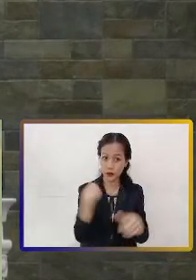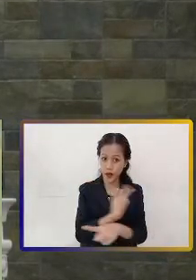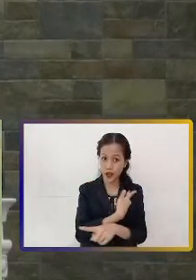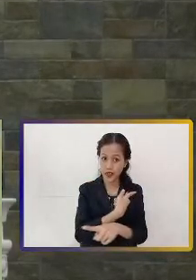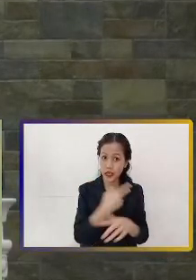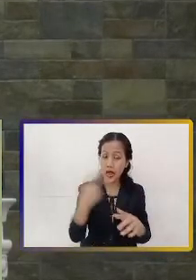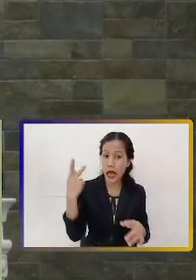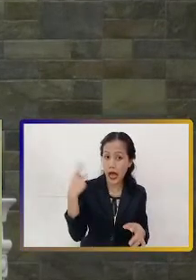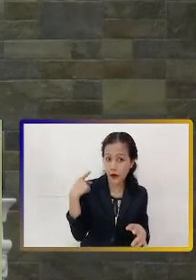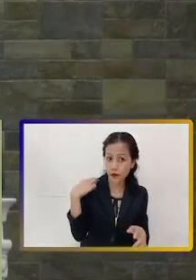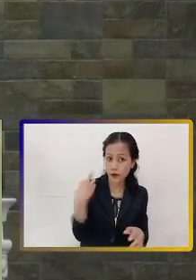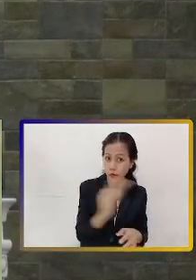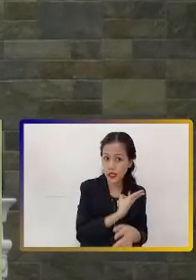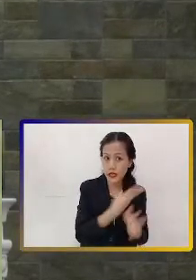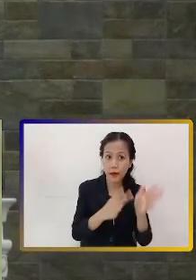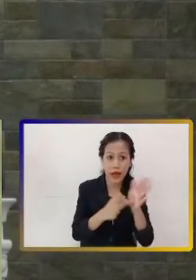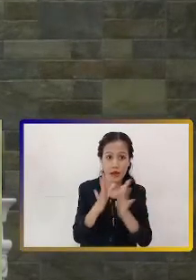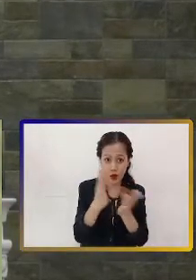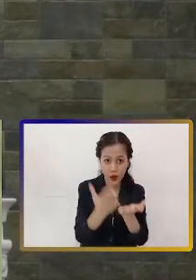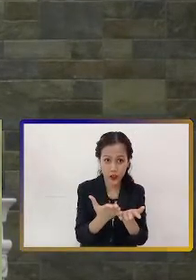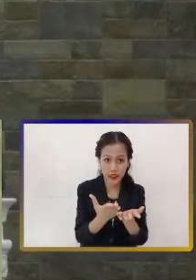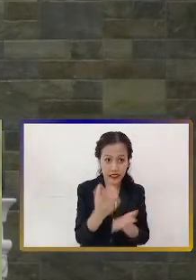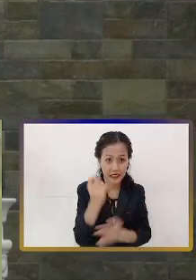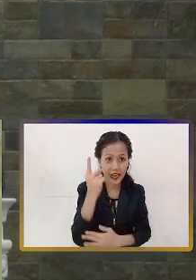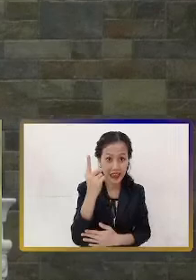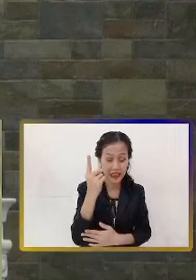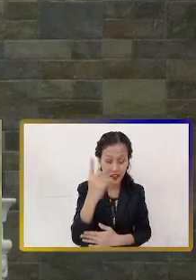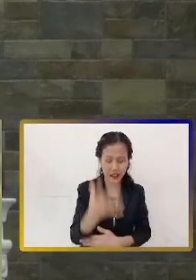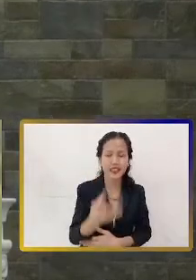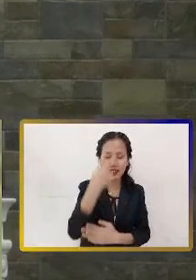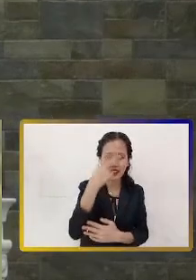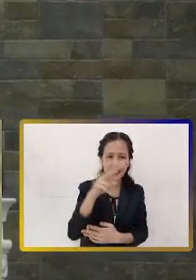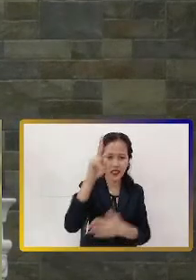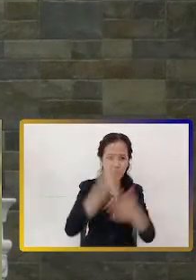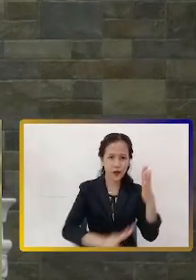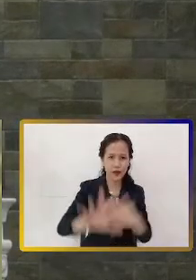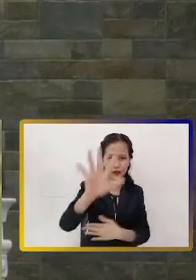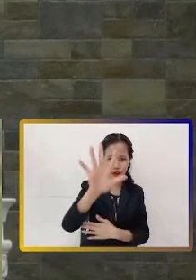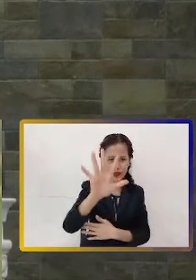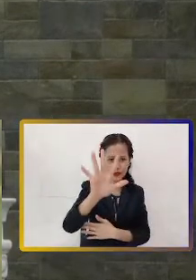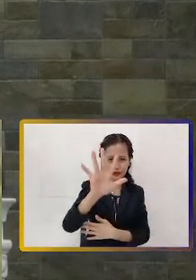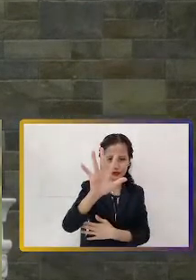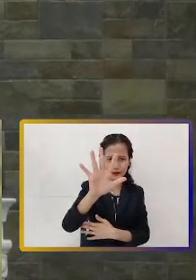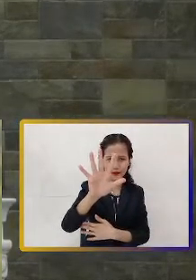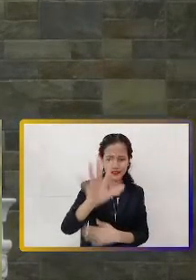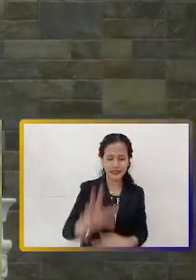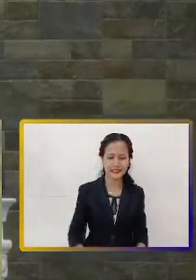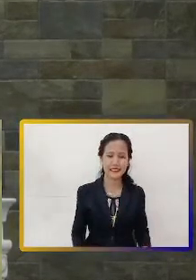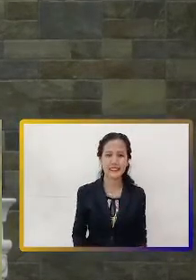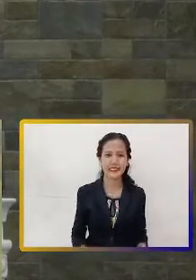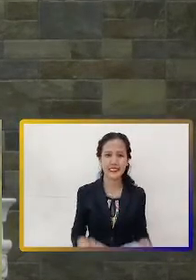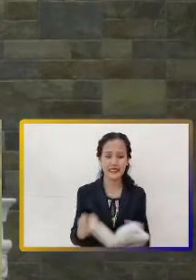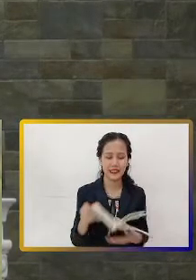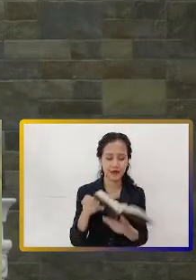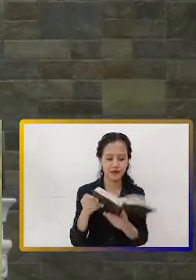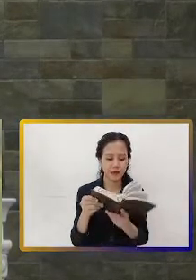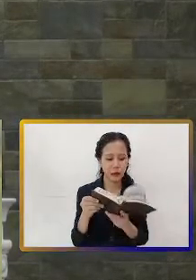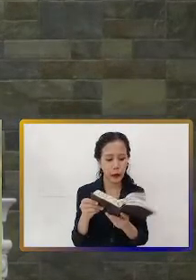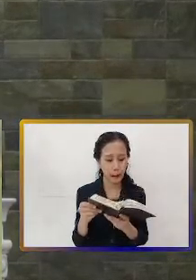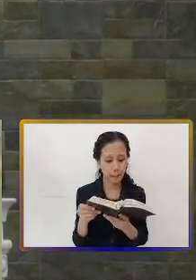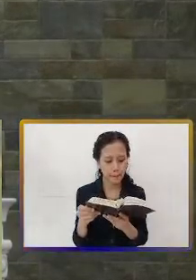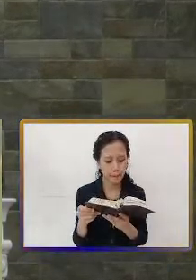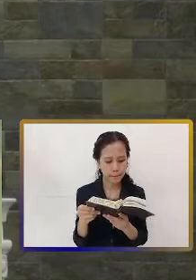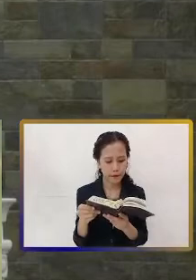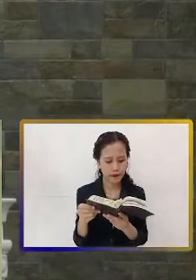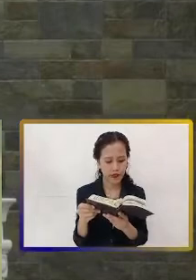ngayon. Alright? In Gibeon, the Lord appeared to Solomon in a dream by night. And God